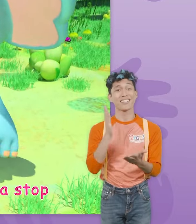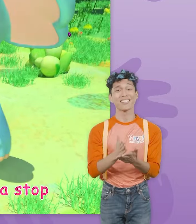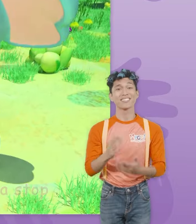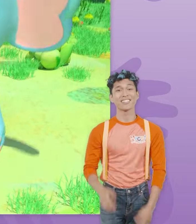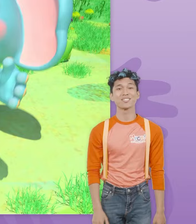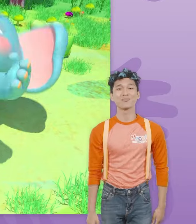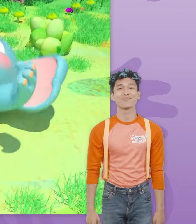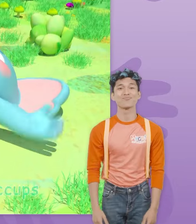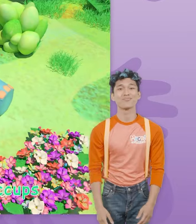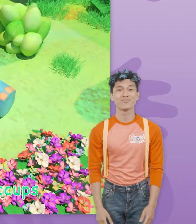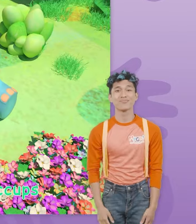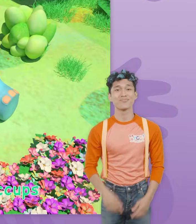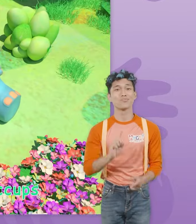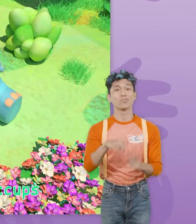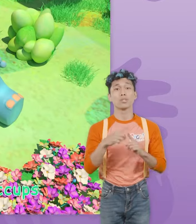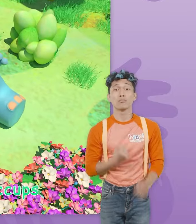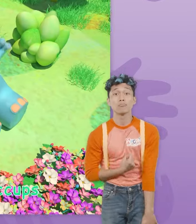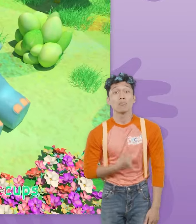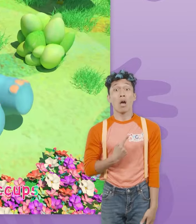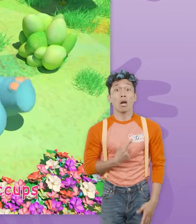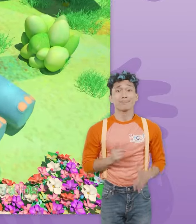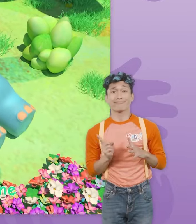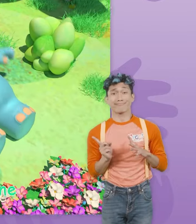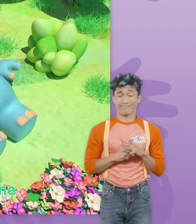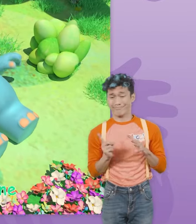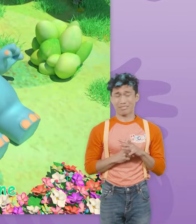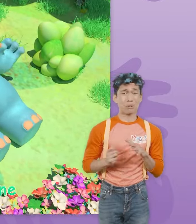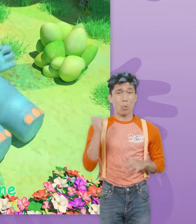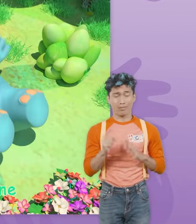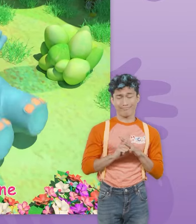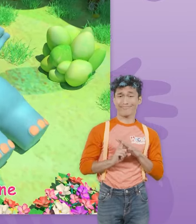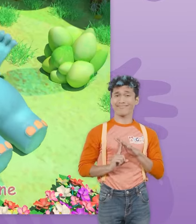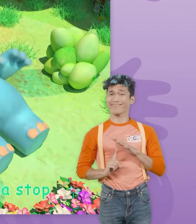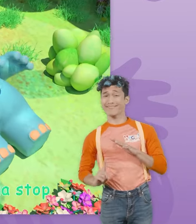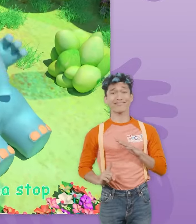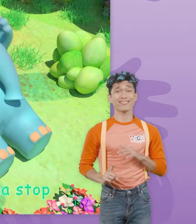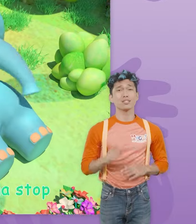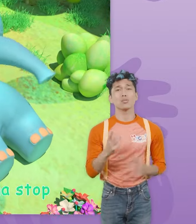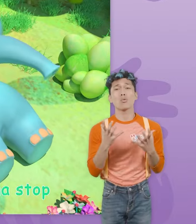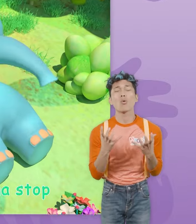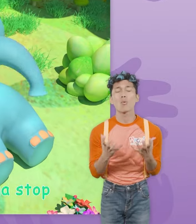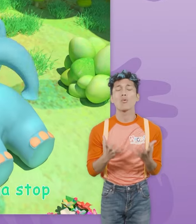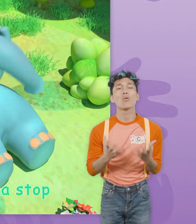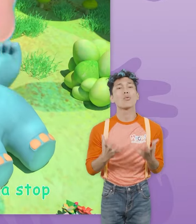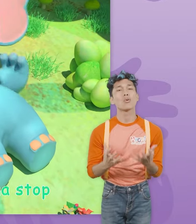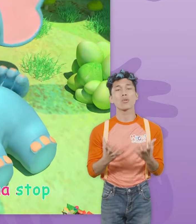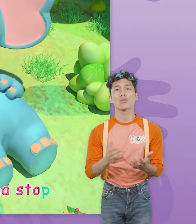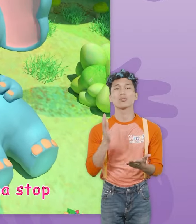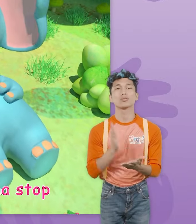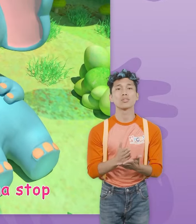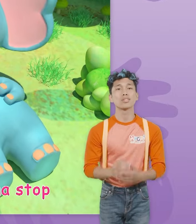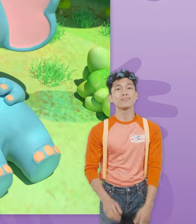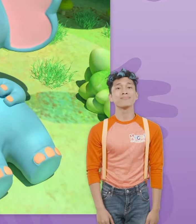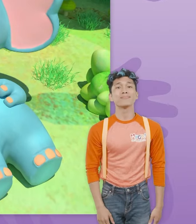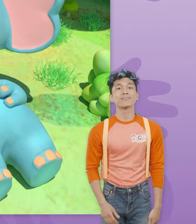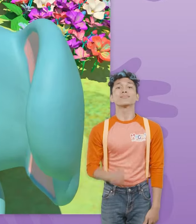want to stop, when you start to have the hiccups and they won't leave you alone, and you really, really, really want to